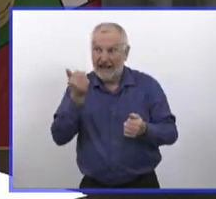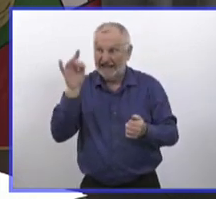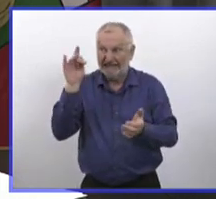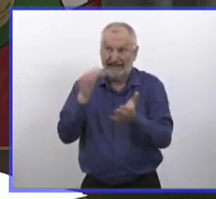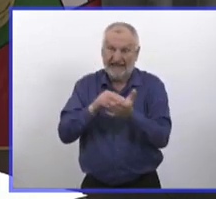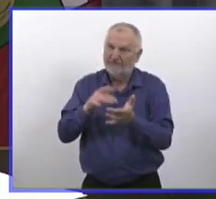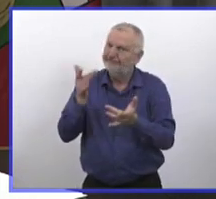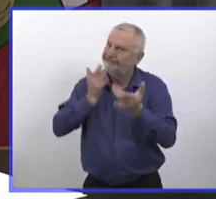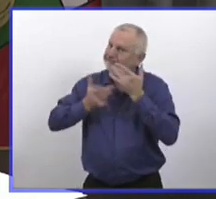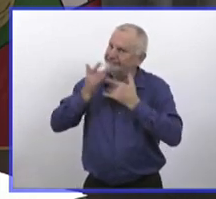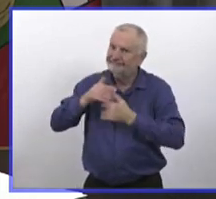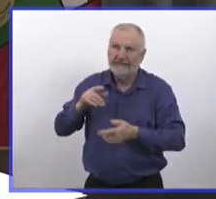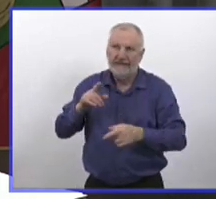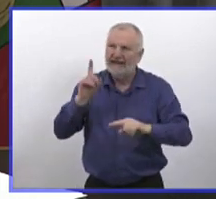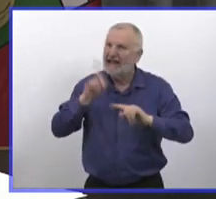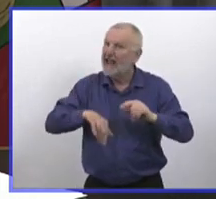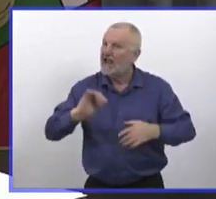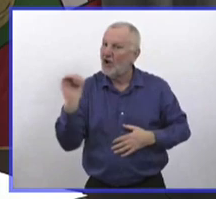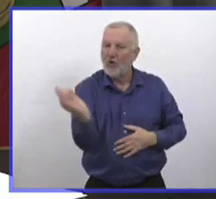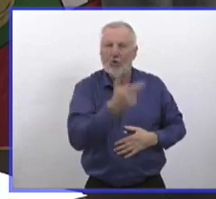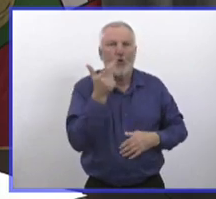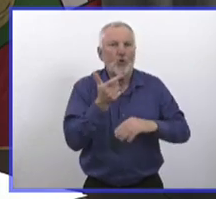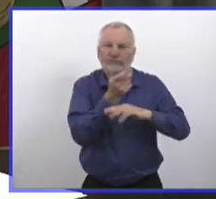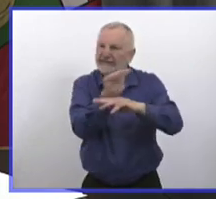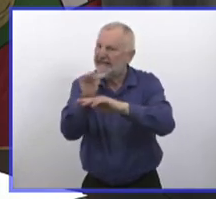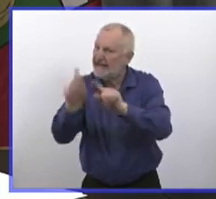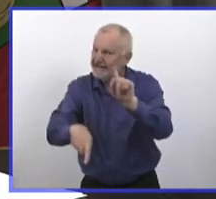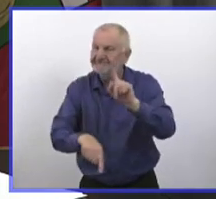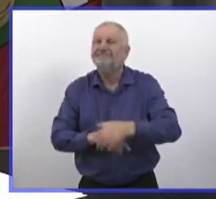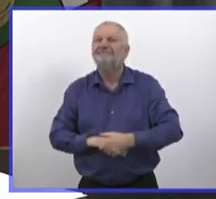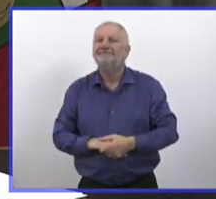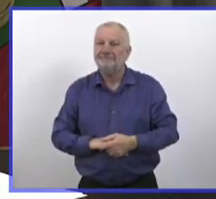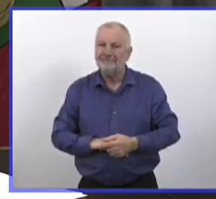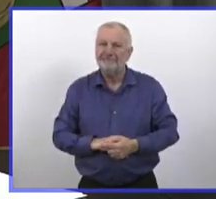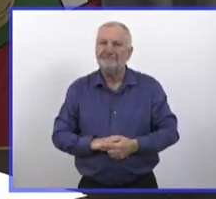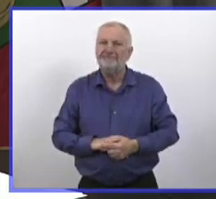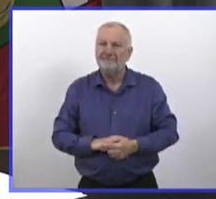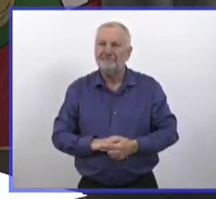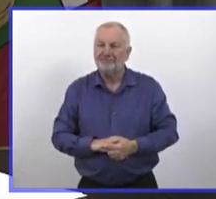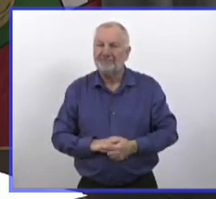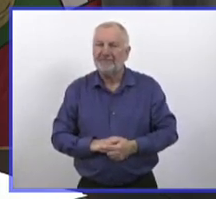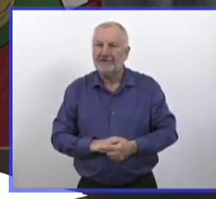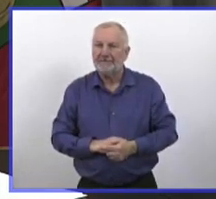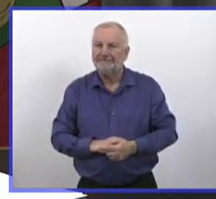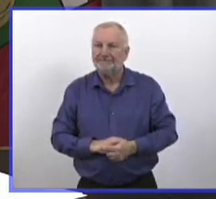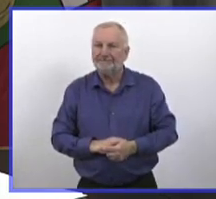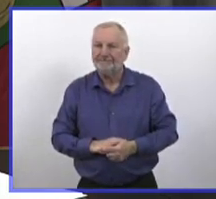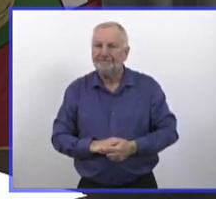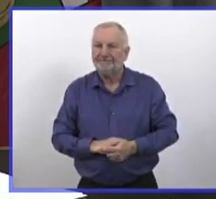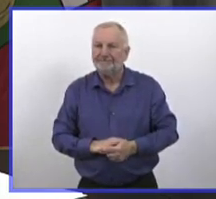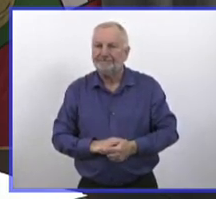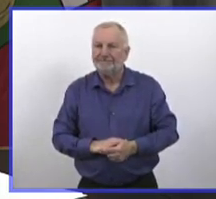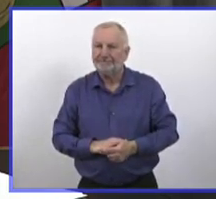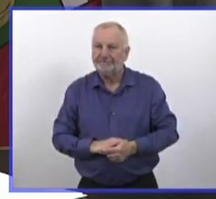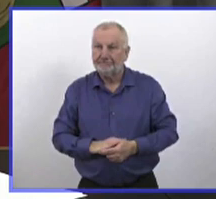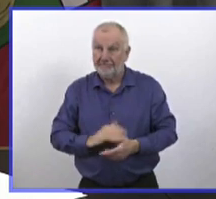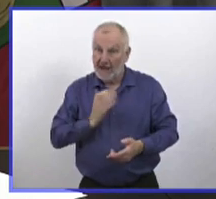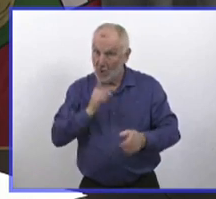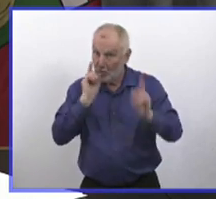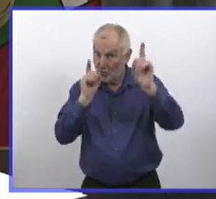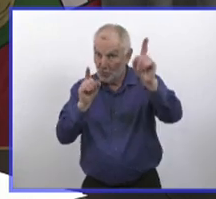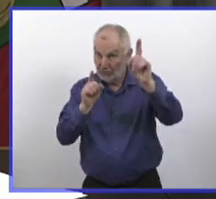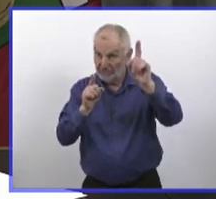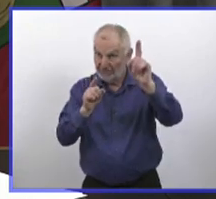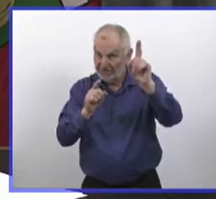to reach everybody in that priority group. But we did want to make sure that we included all